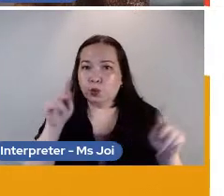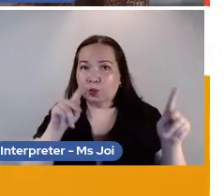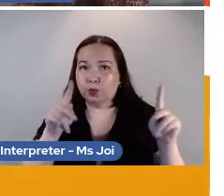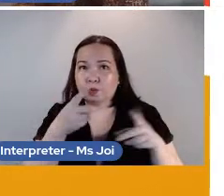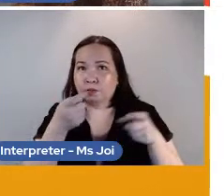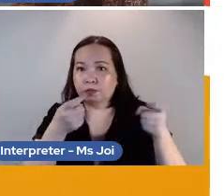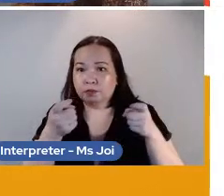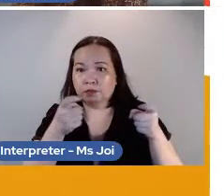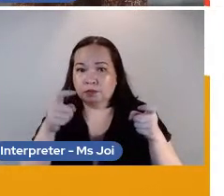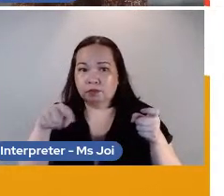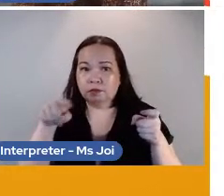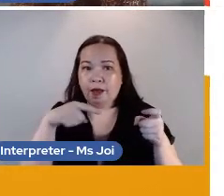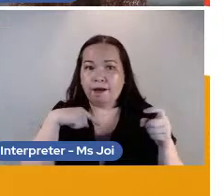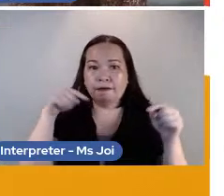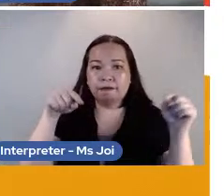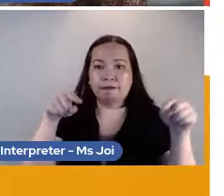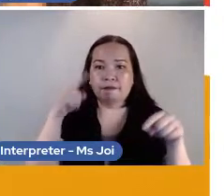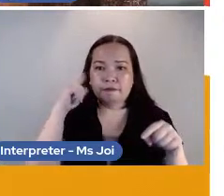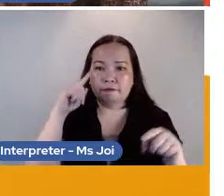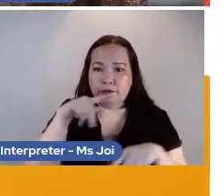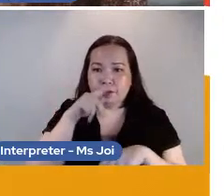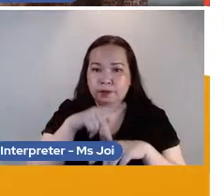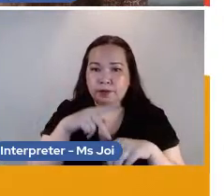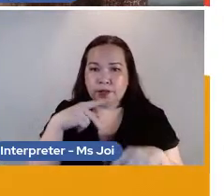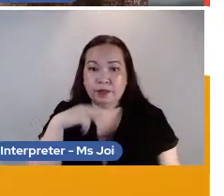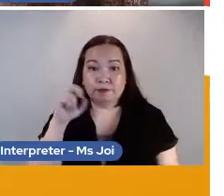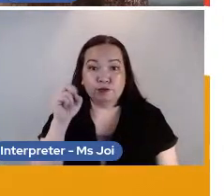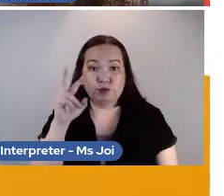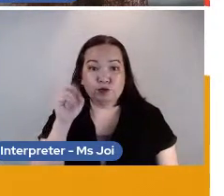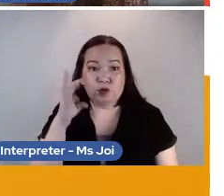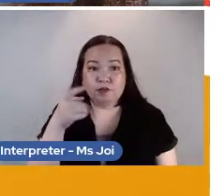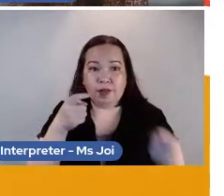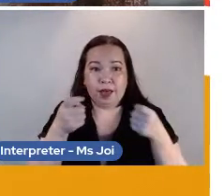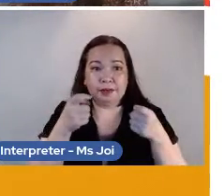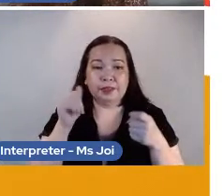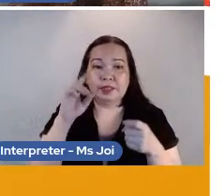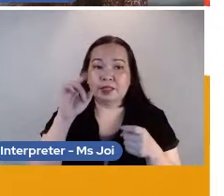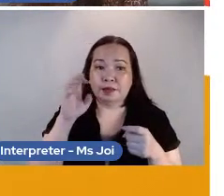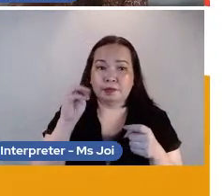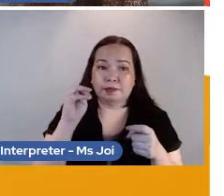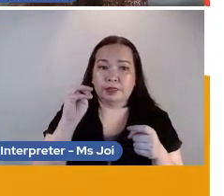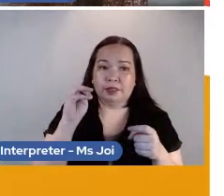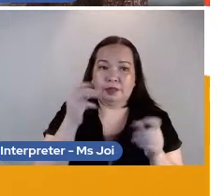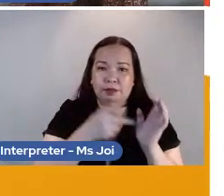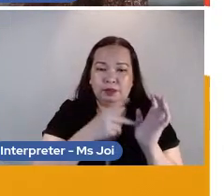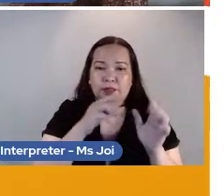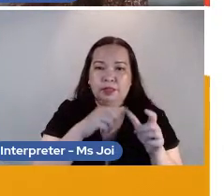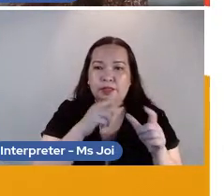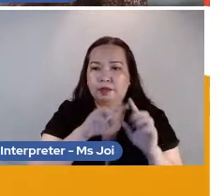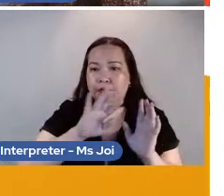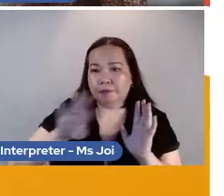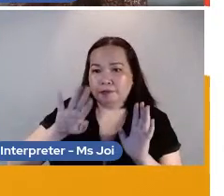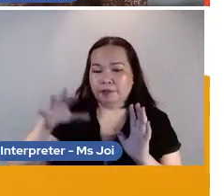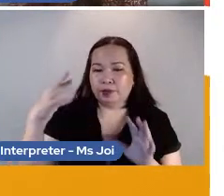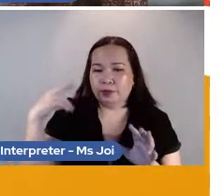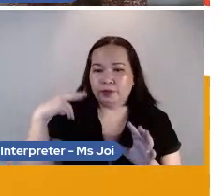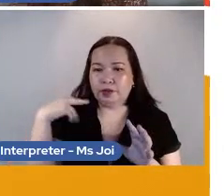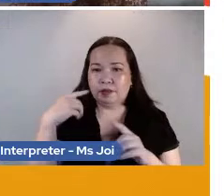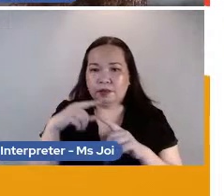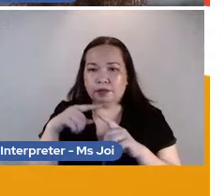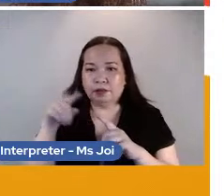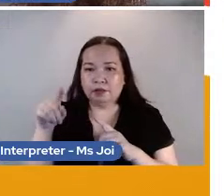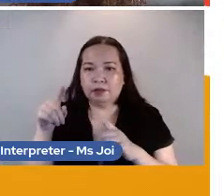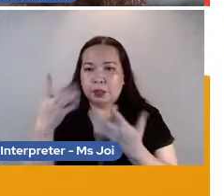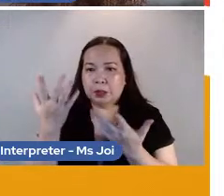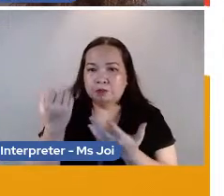them in the Philippines in this example. Then on the right-hand side, we're seeing the total spend by this